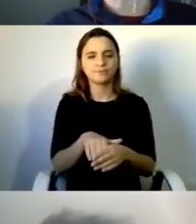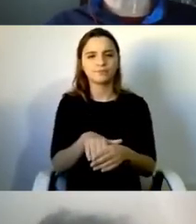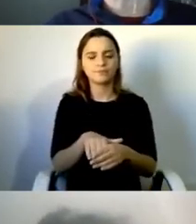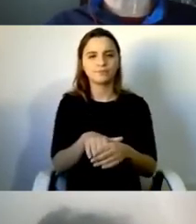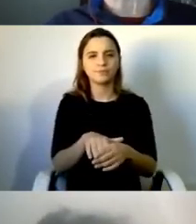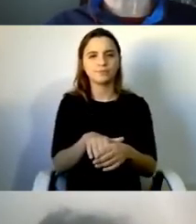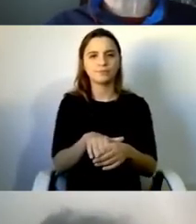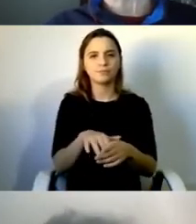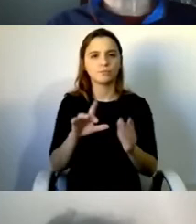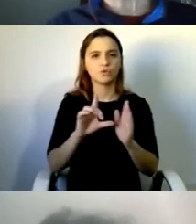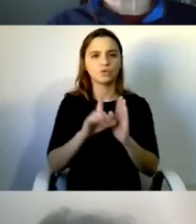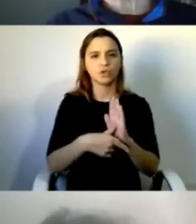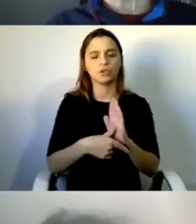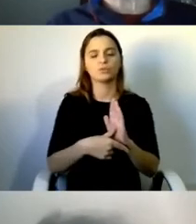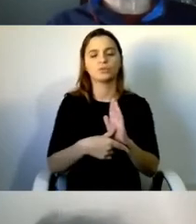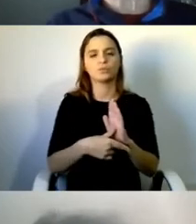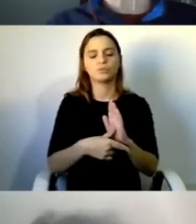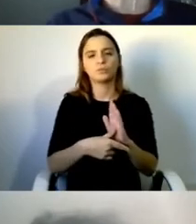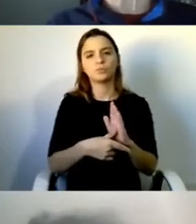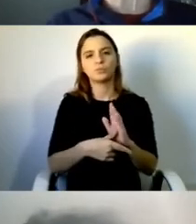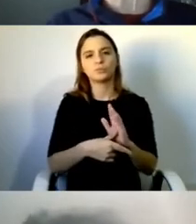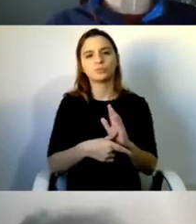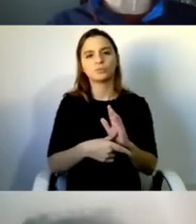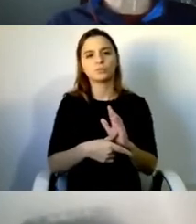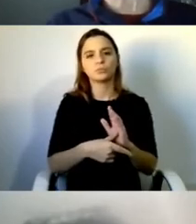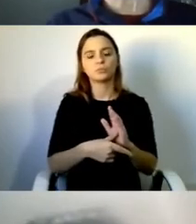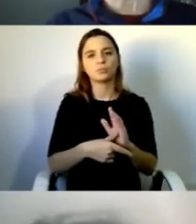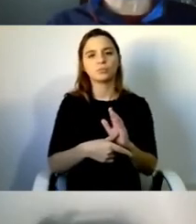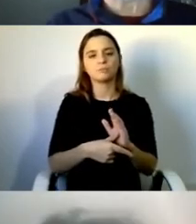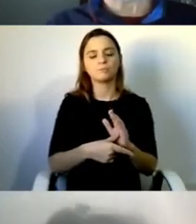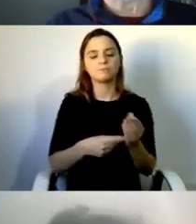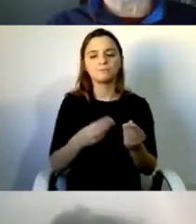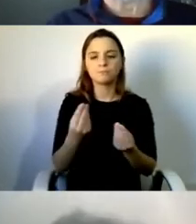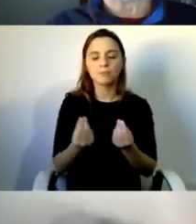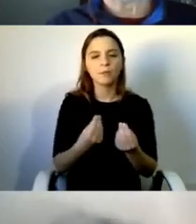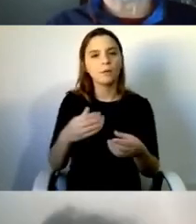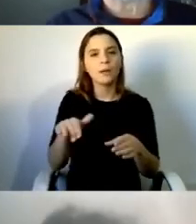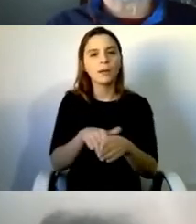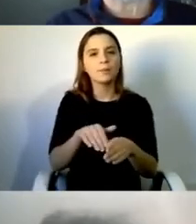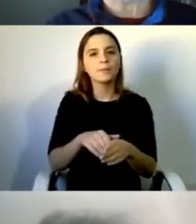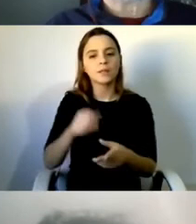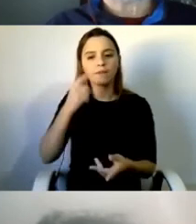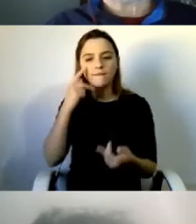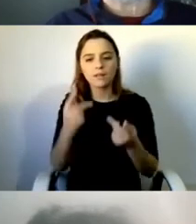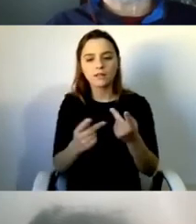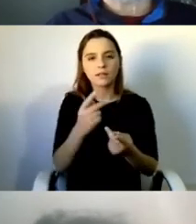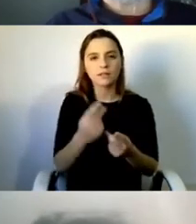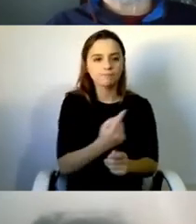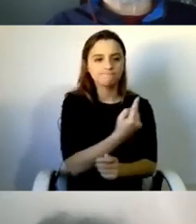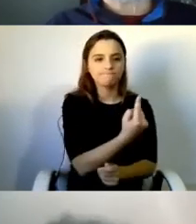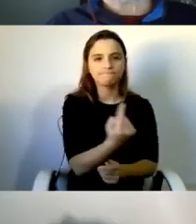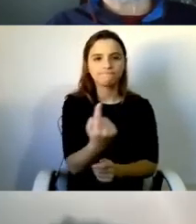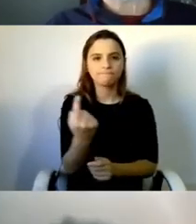to undergo individual assessment of needs. That wasn't easy to